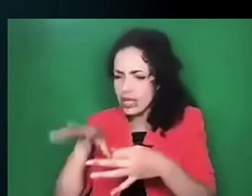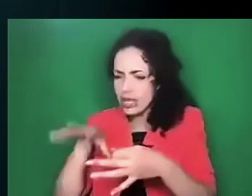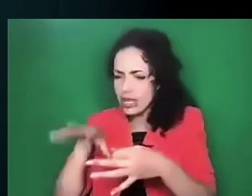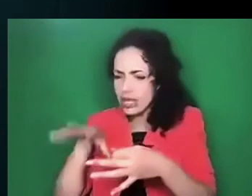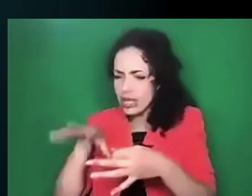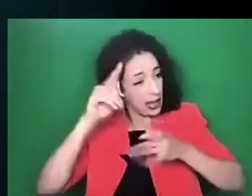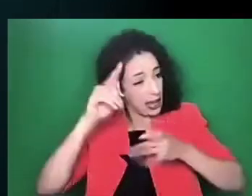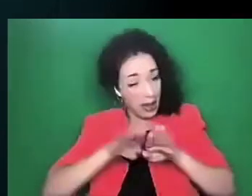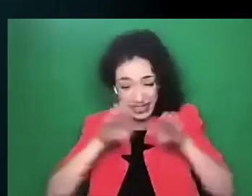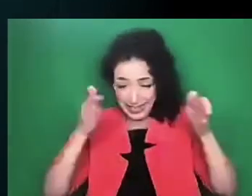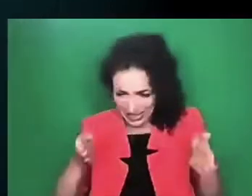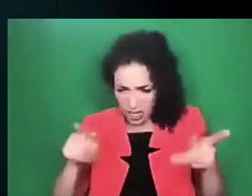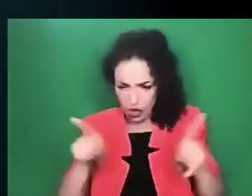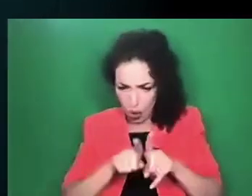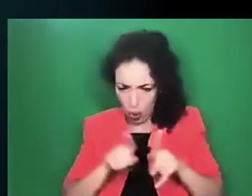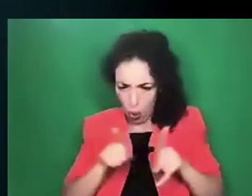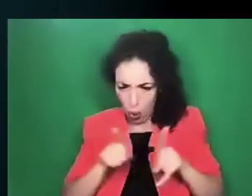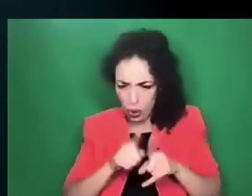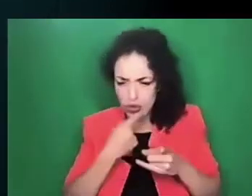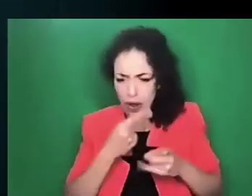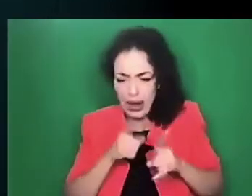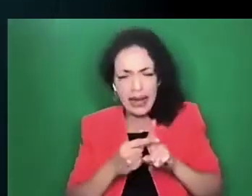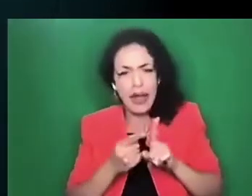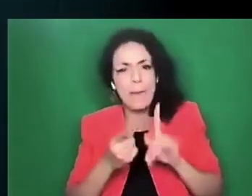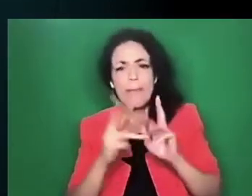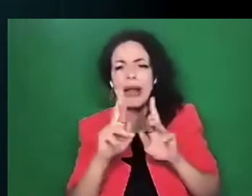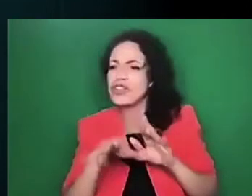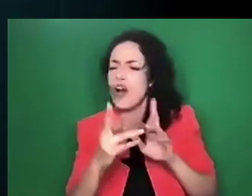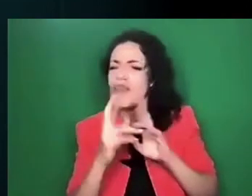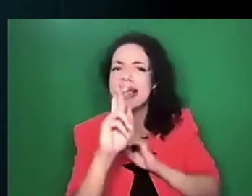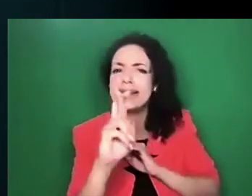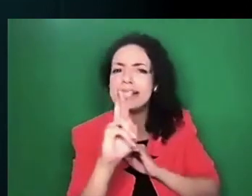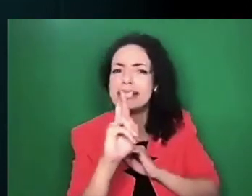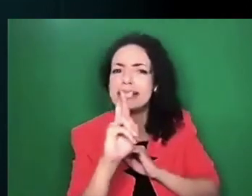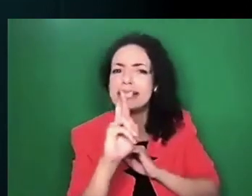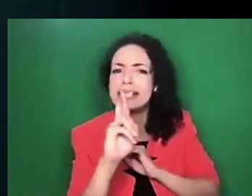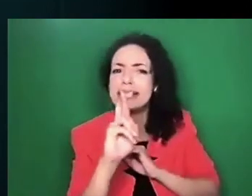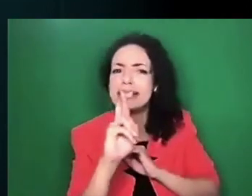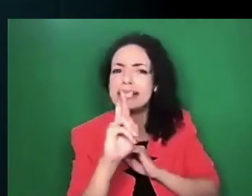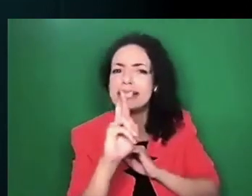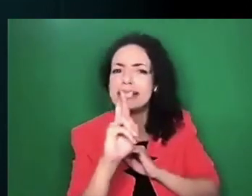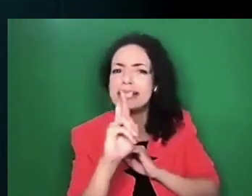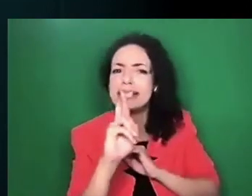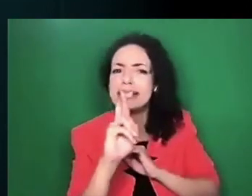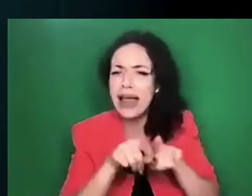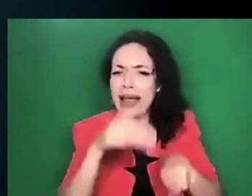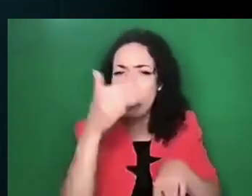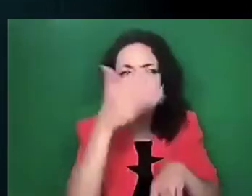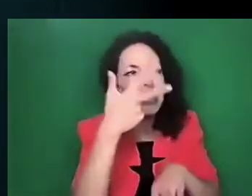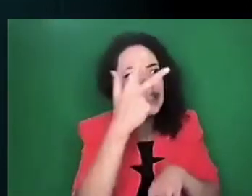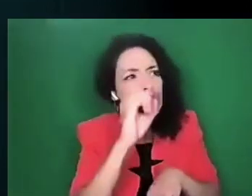and public conviviality, reenacting the 1920s during the 2020s confinement and